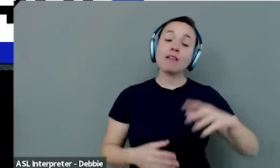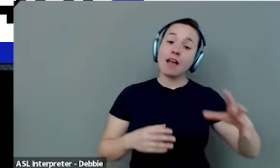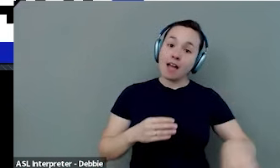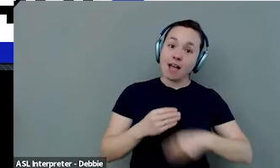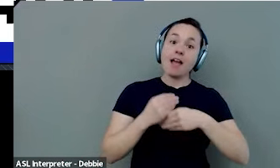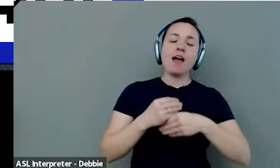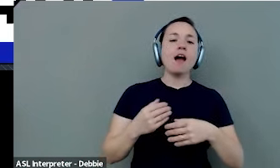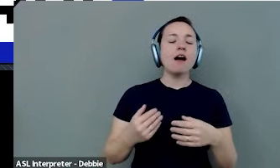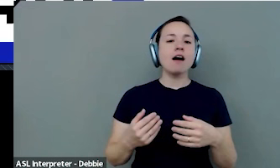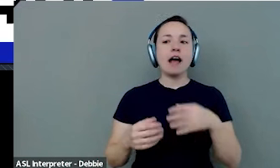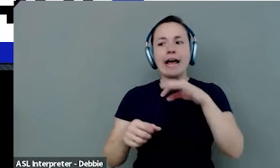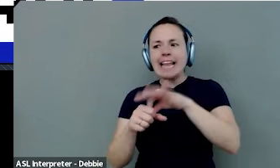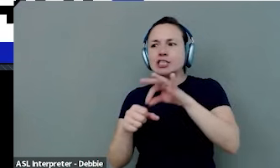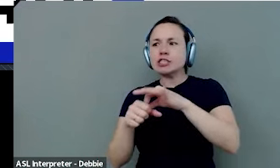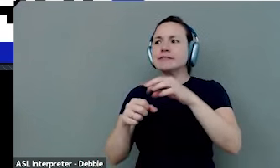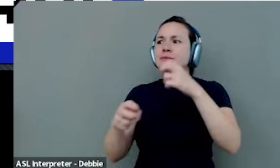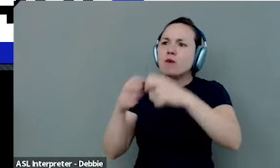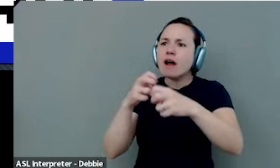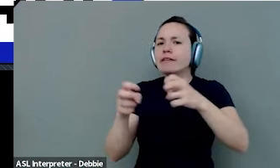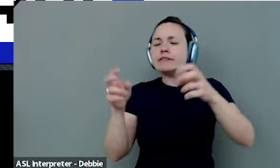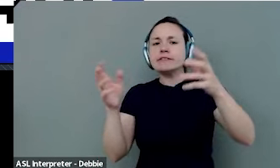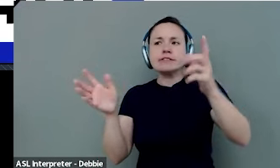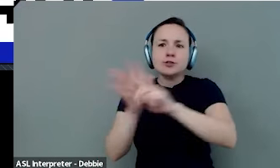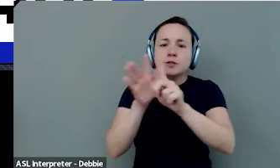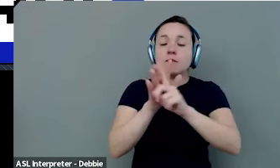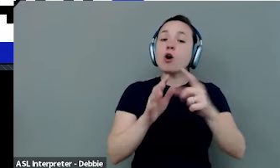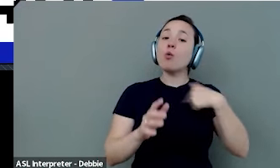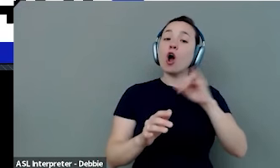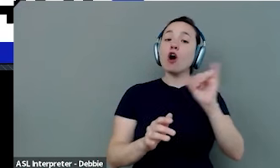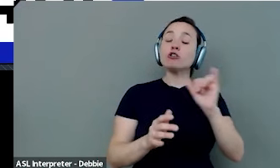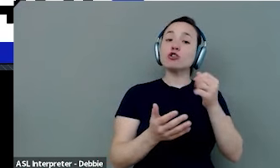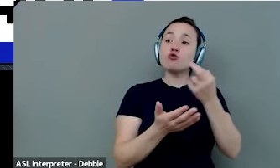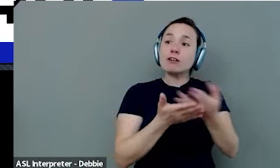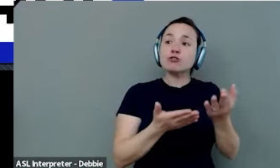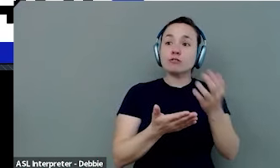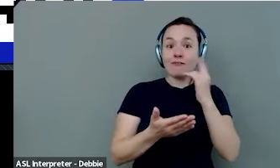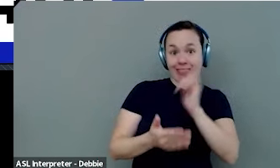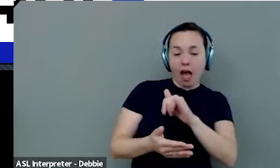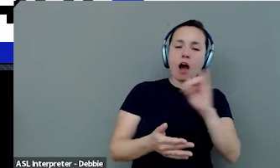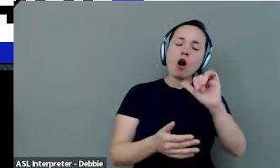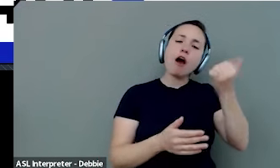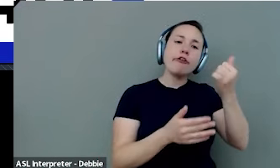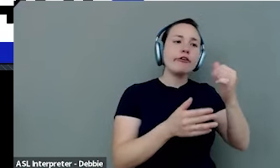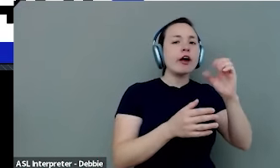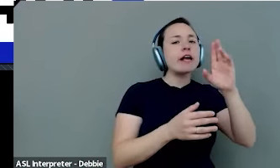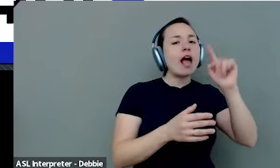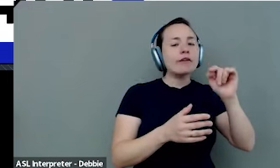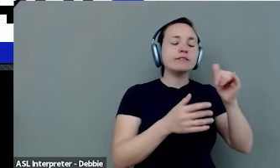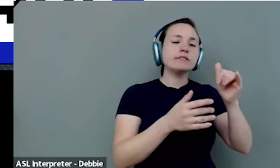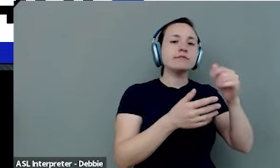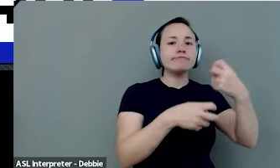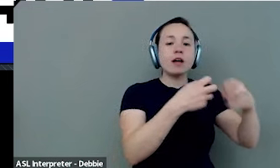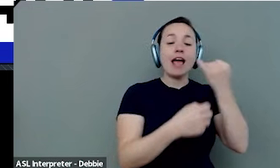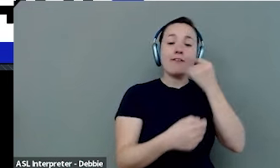to any election issues, we're also a resource for any other county issues. If you're an IHSS user and you